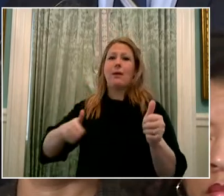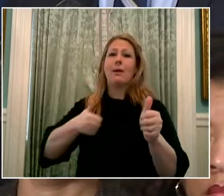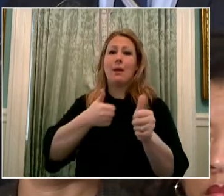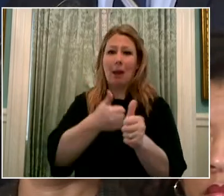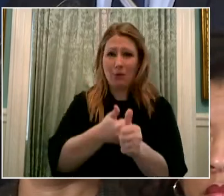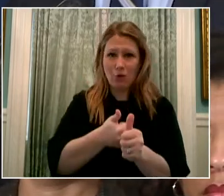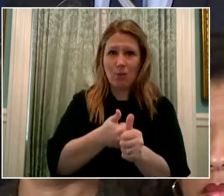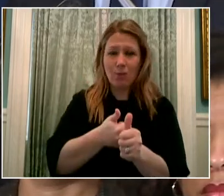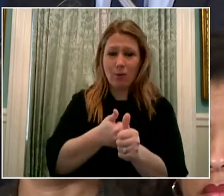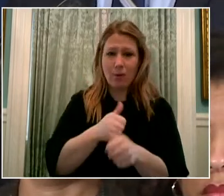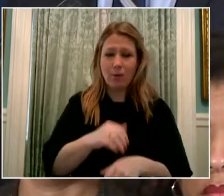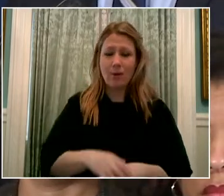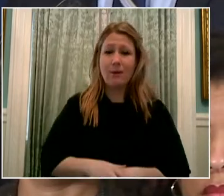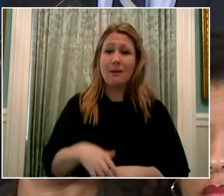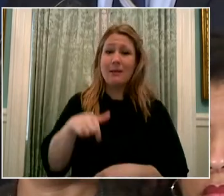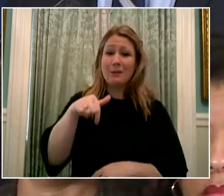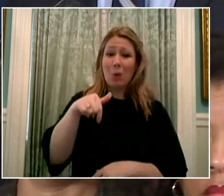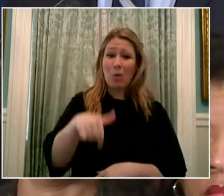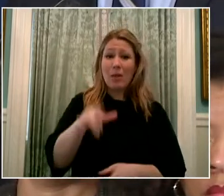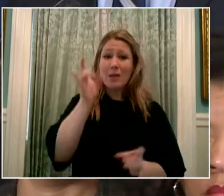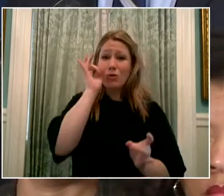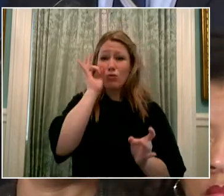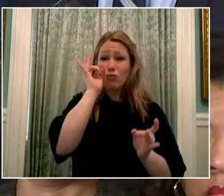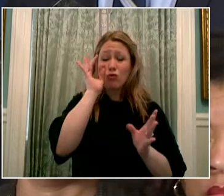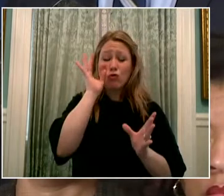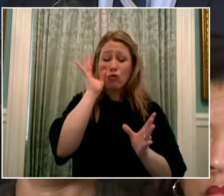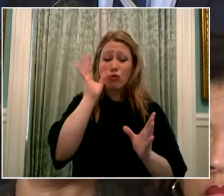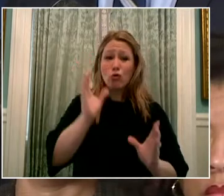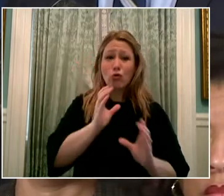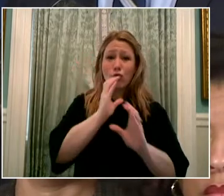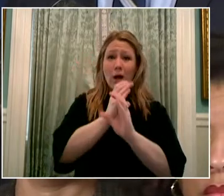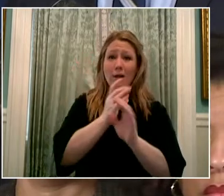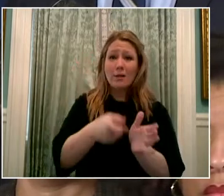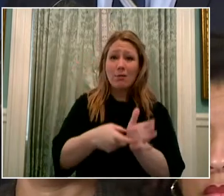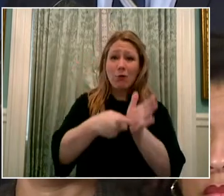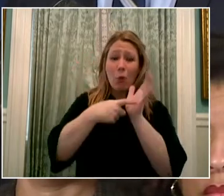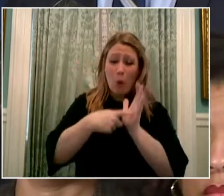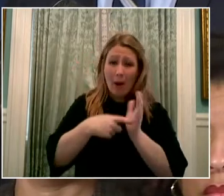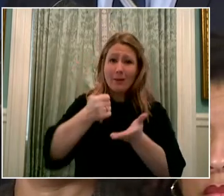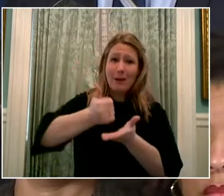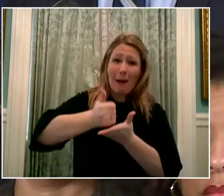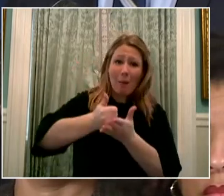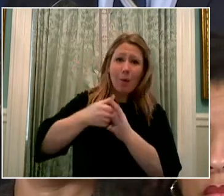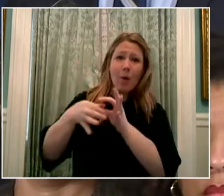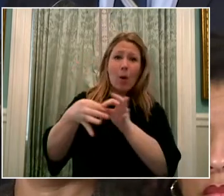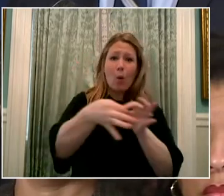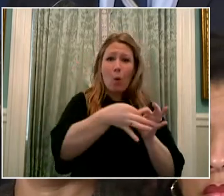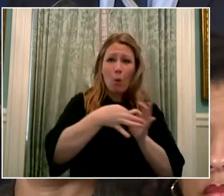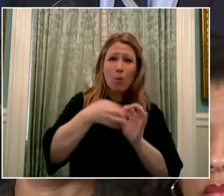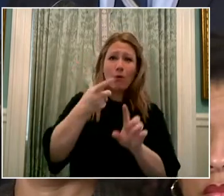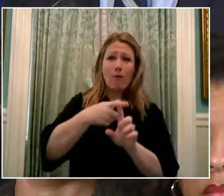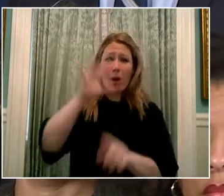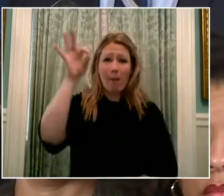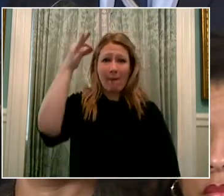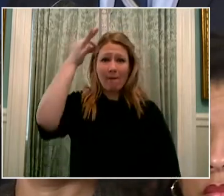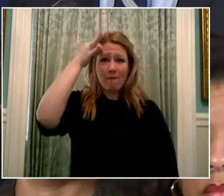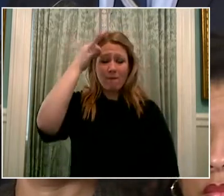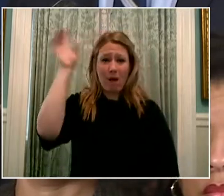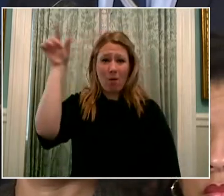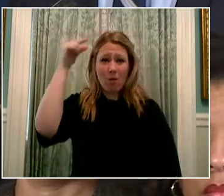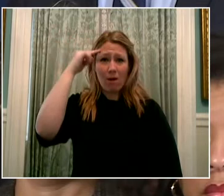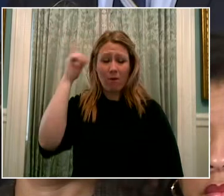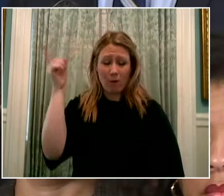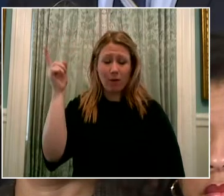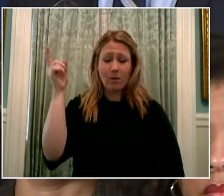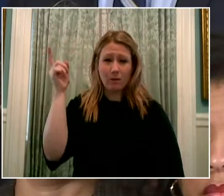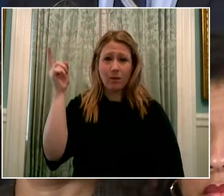requires a coordination response from the federal government. It is why we need the federal government to take these necessary